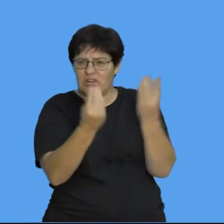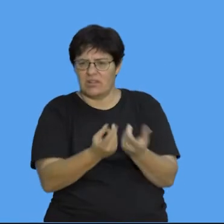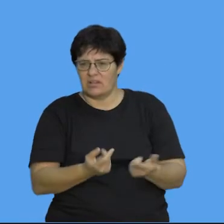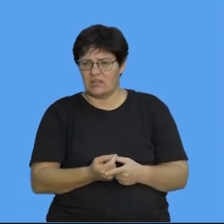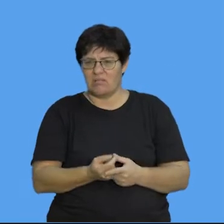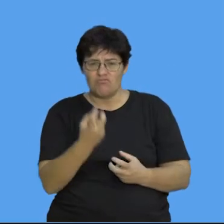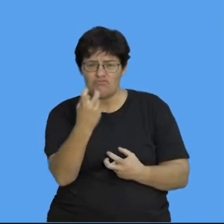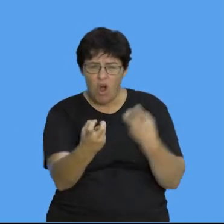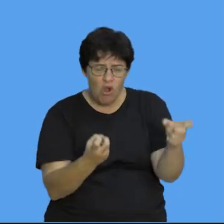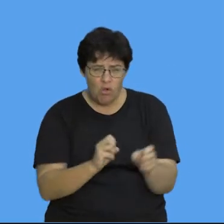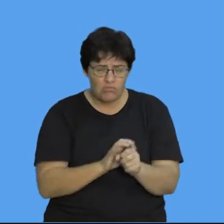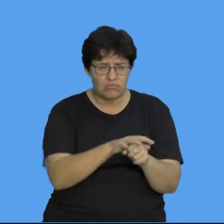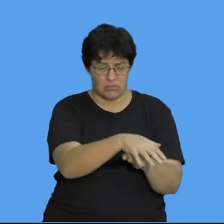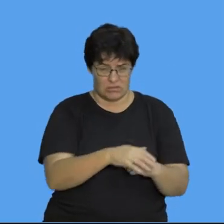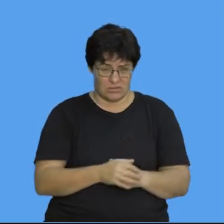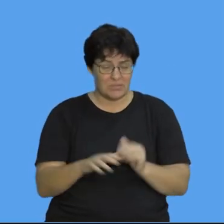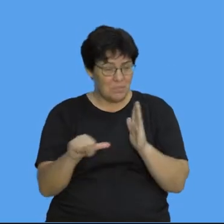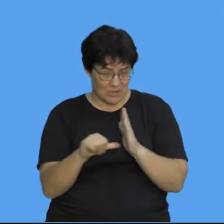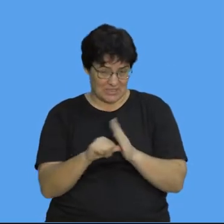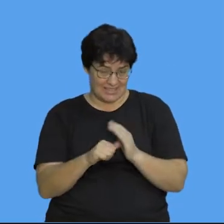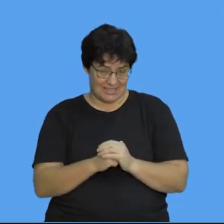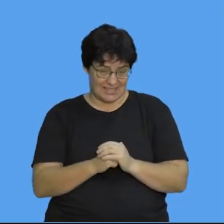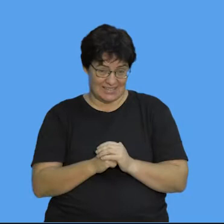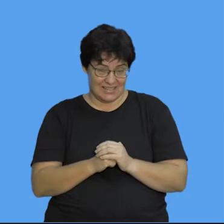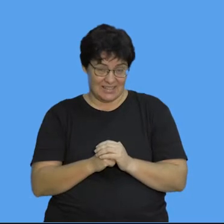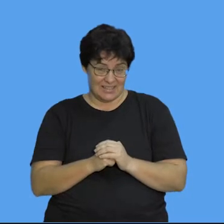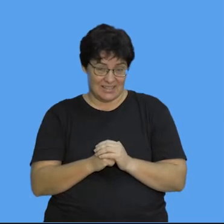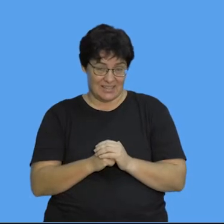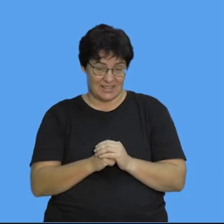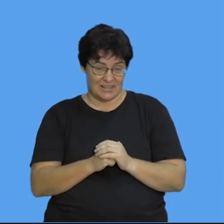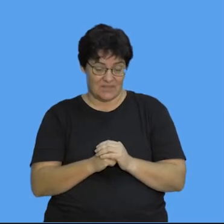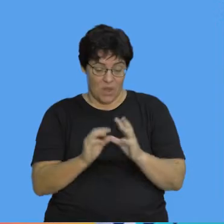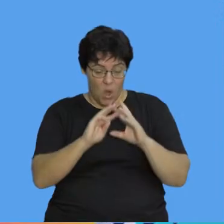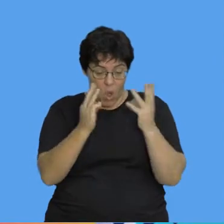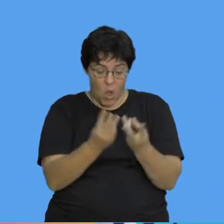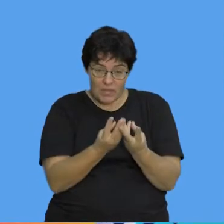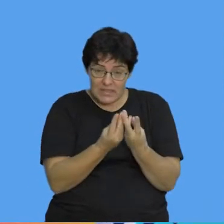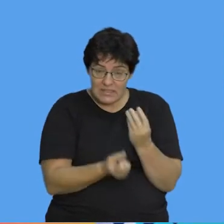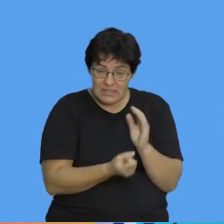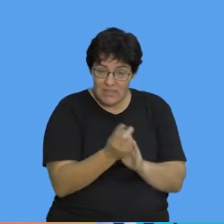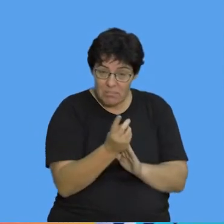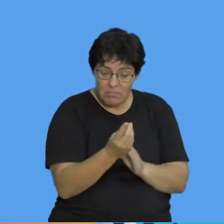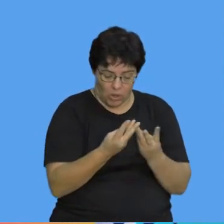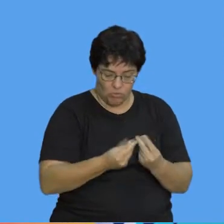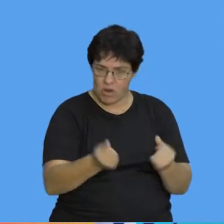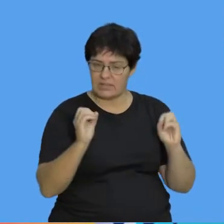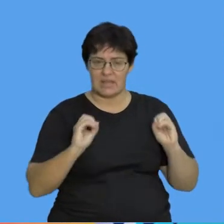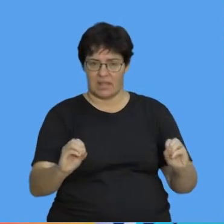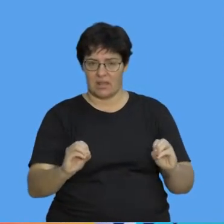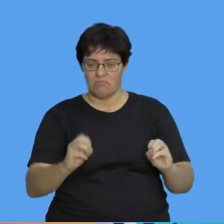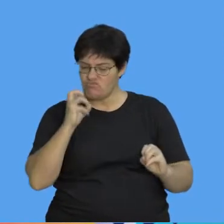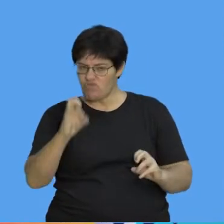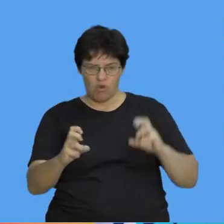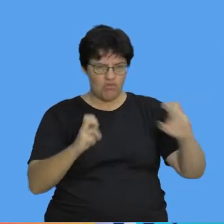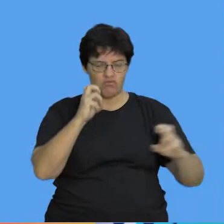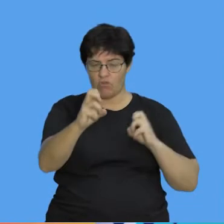Look here, it's growing on rock. That is important because when the earth developed, there wasn't soil, there